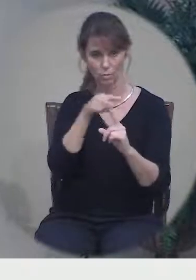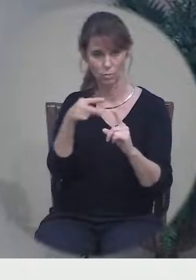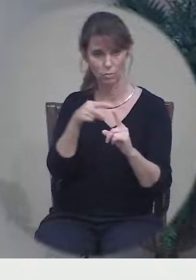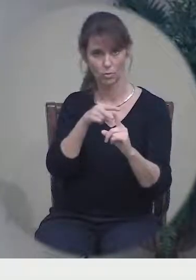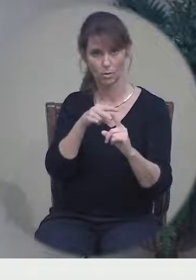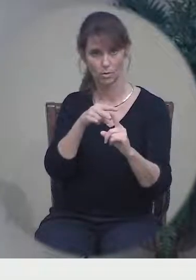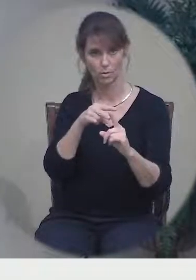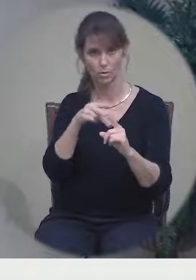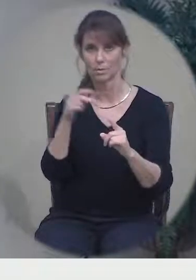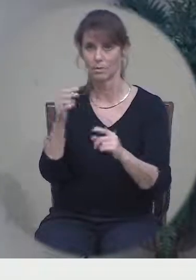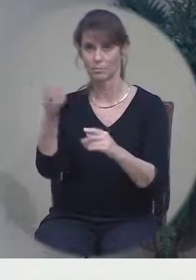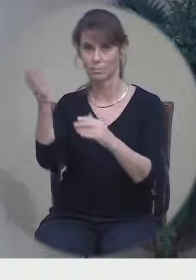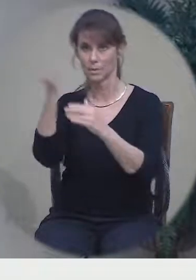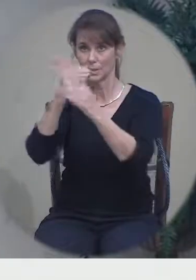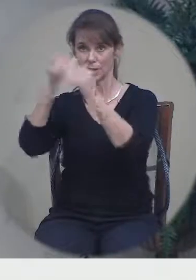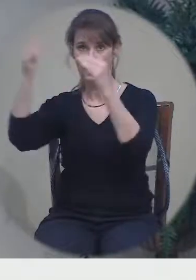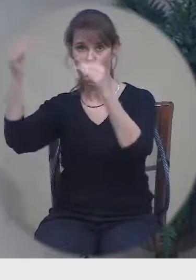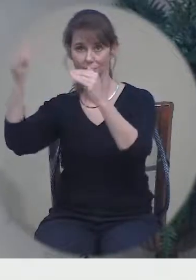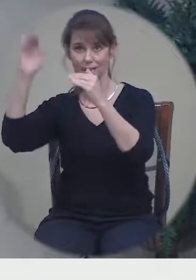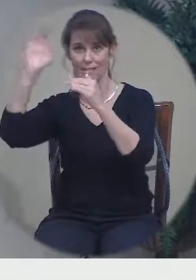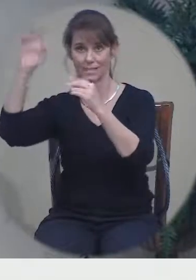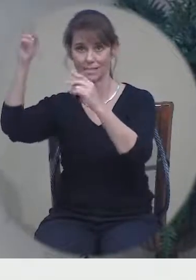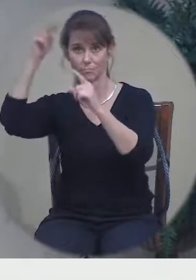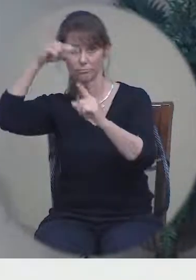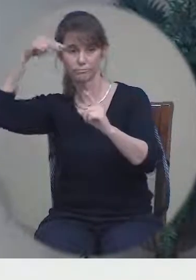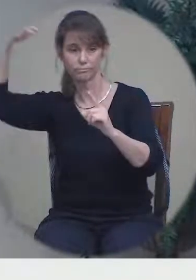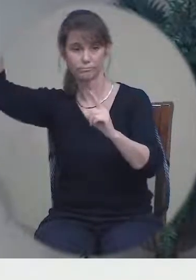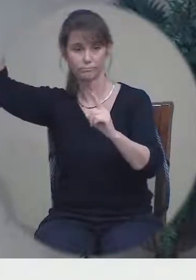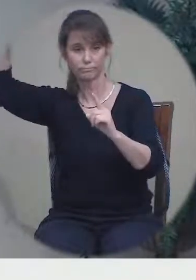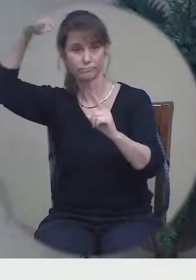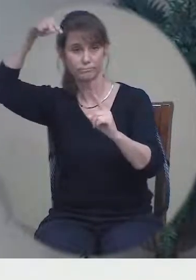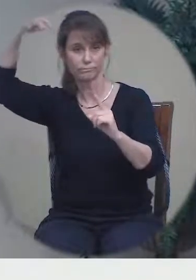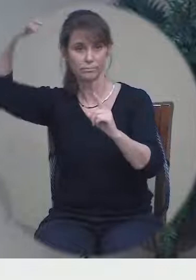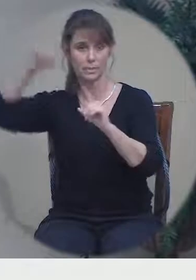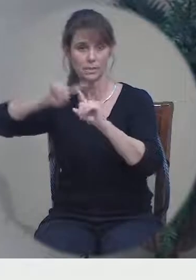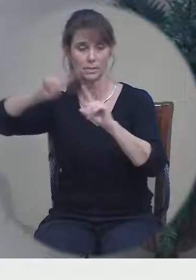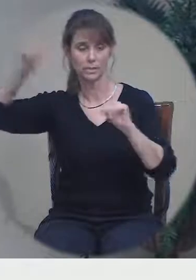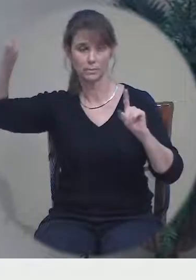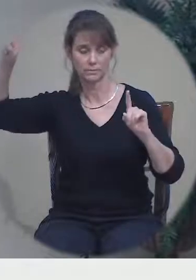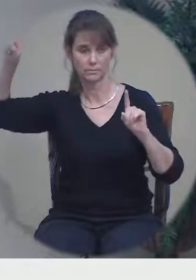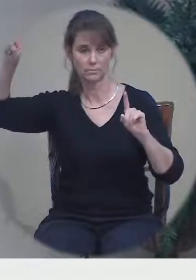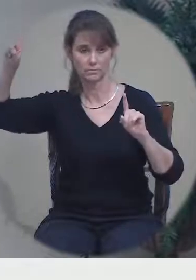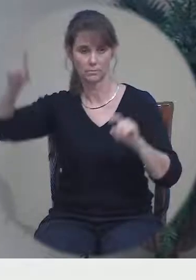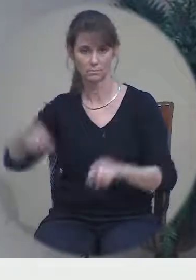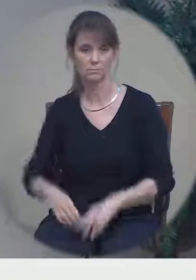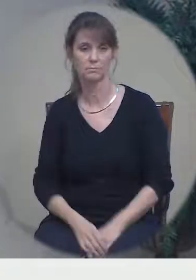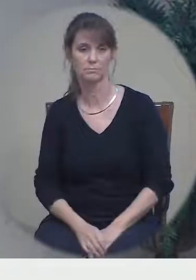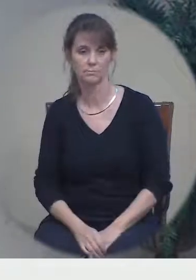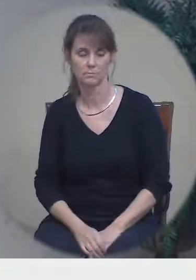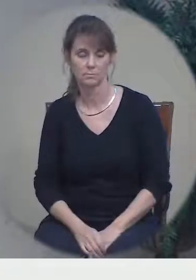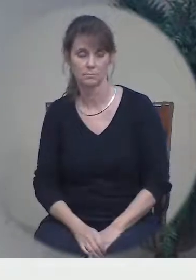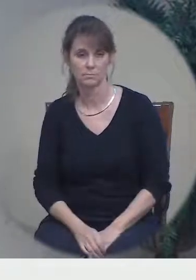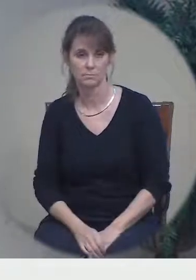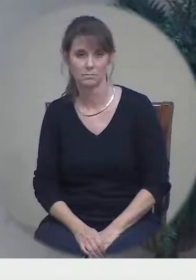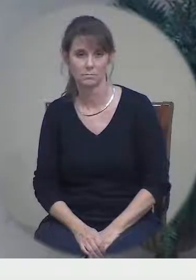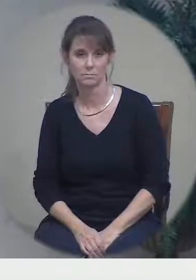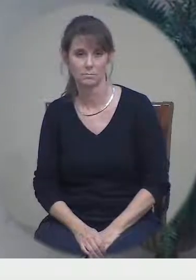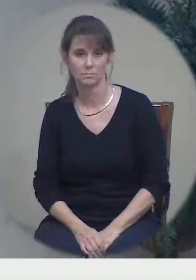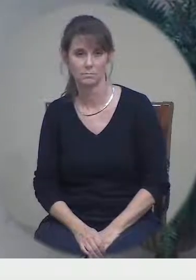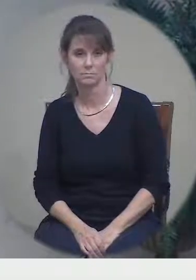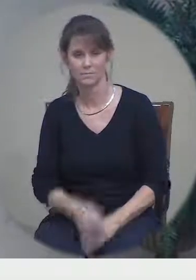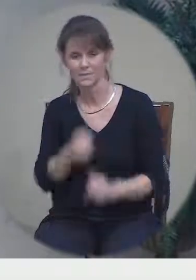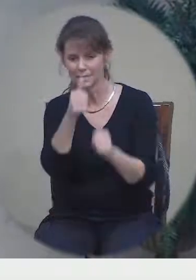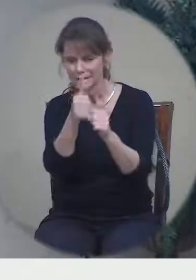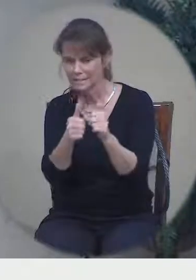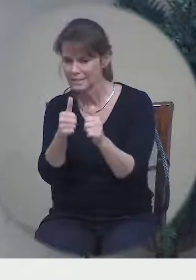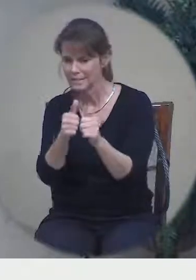to the character of God. I don't know if there's a specific answer given in each and every situation, but it goes back